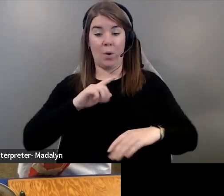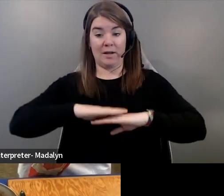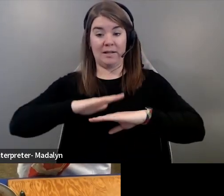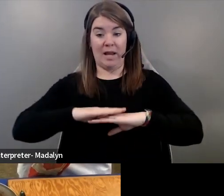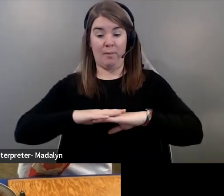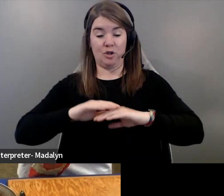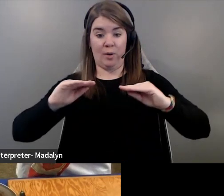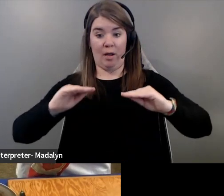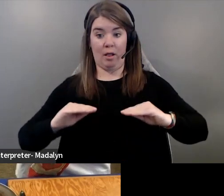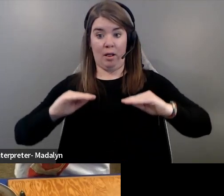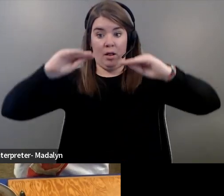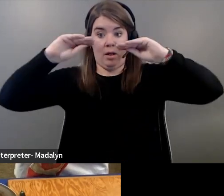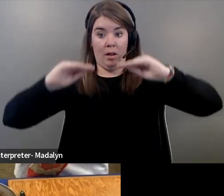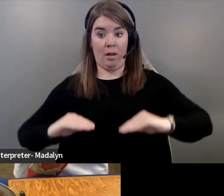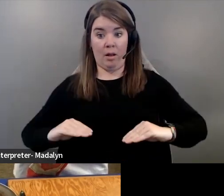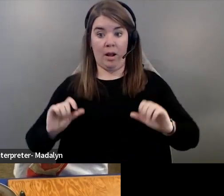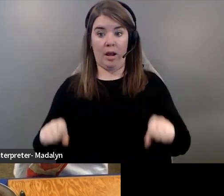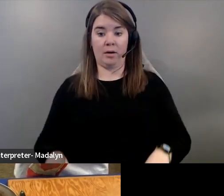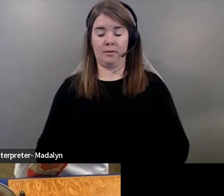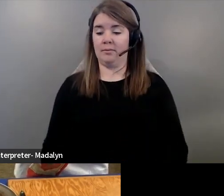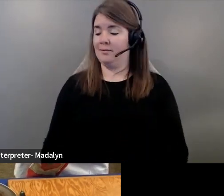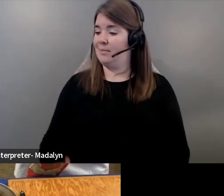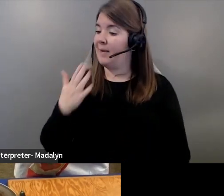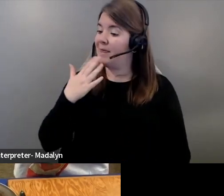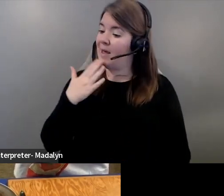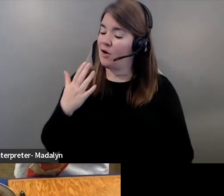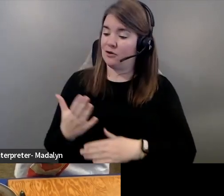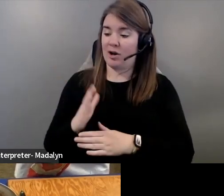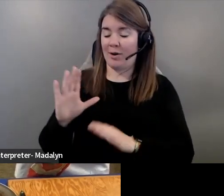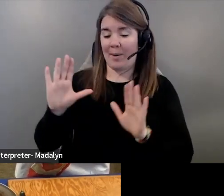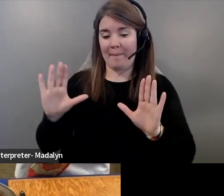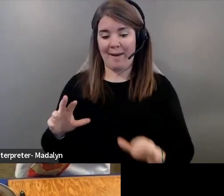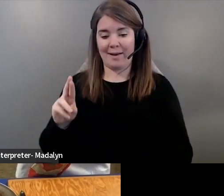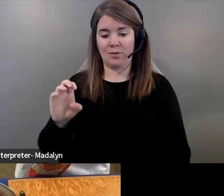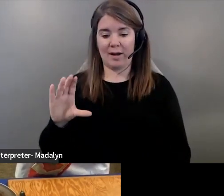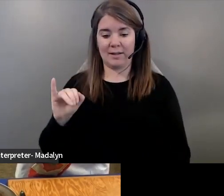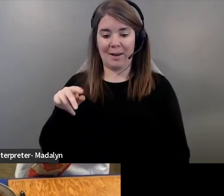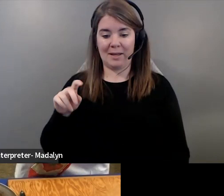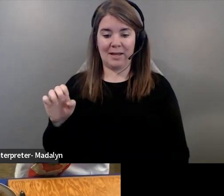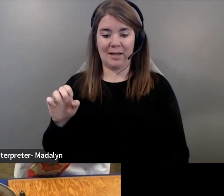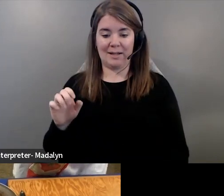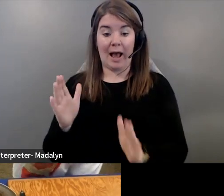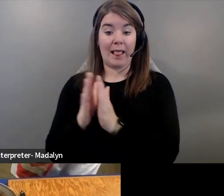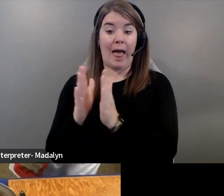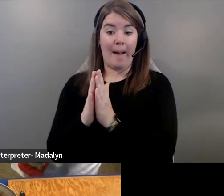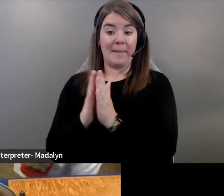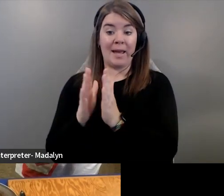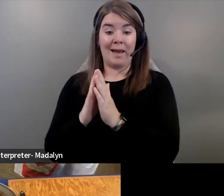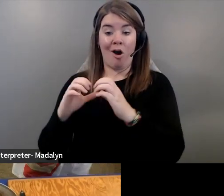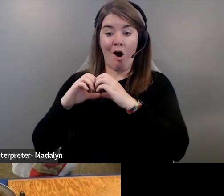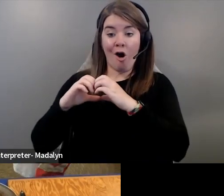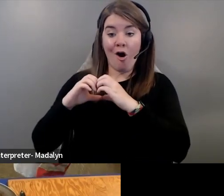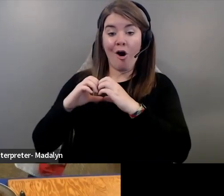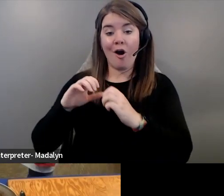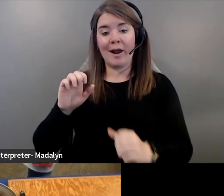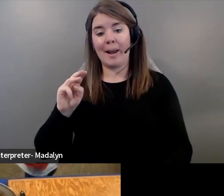adjustable. Ooh, Andy yeah. says, thank you so much for sharing your amazing recipes. You're getting clapping emoji, heart emojis.